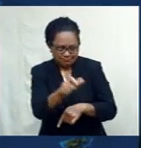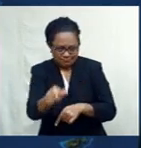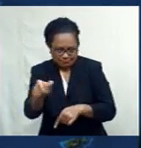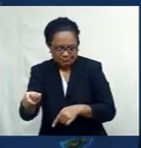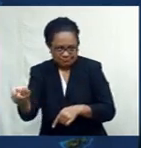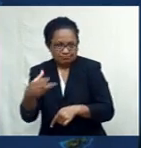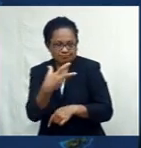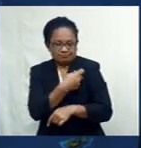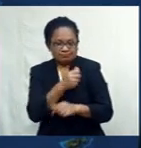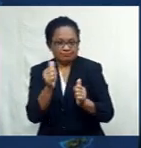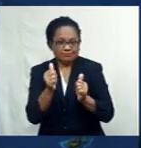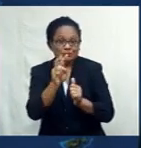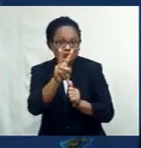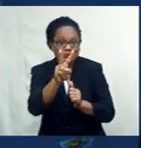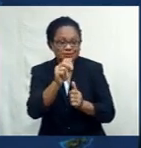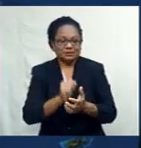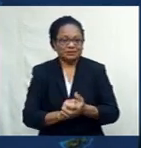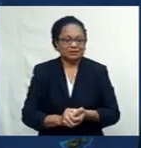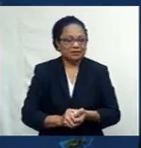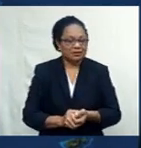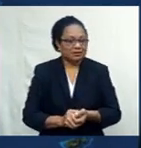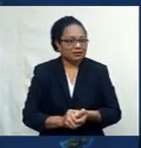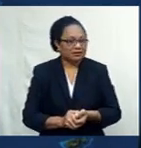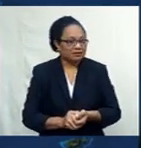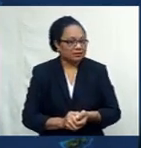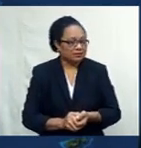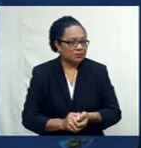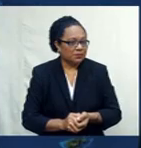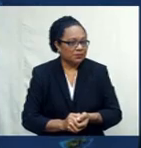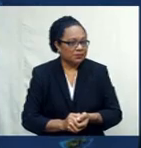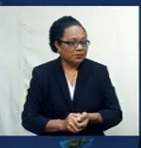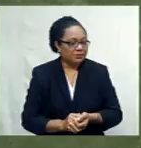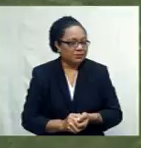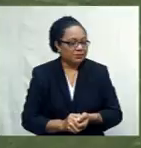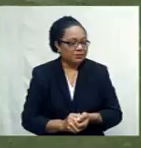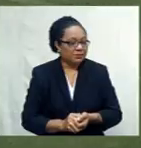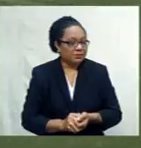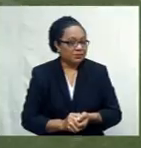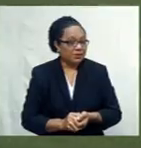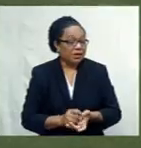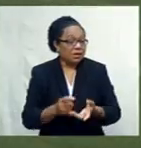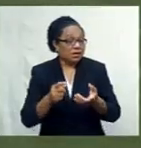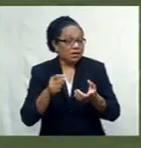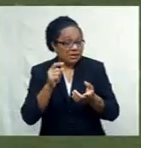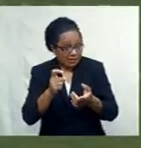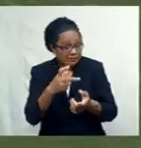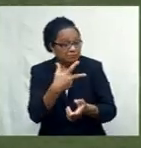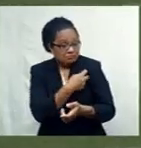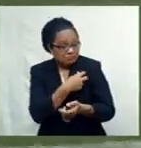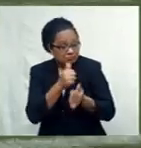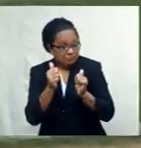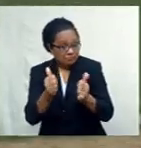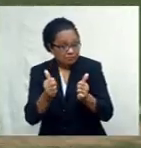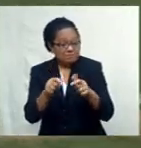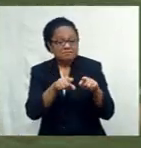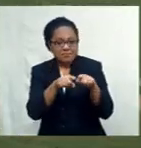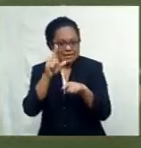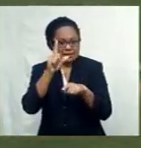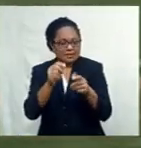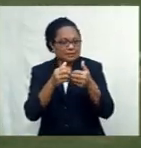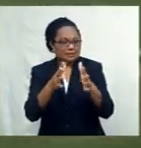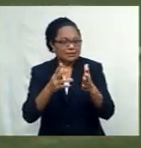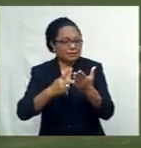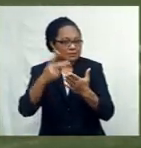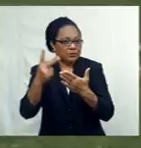vaccination for double dose, which means that we will be ready to start our programs